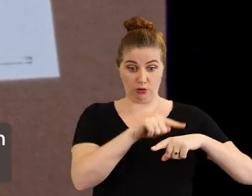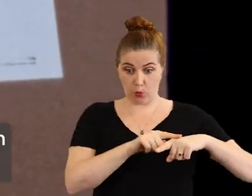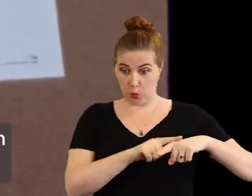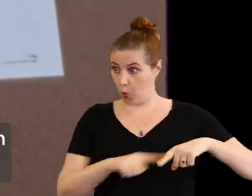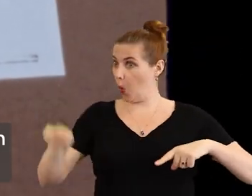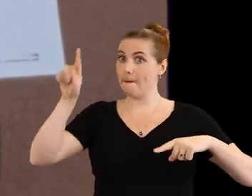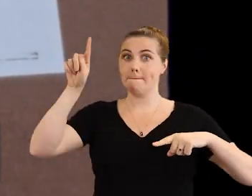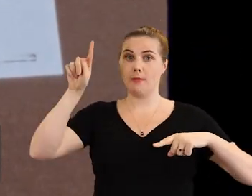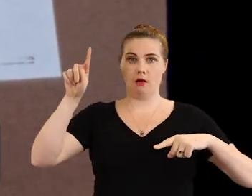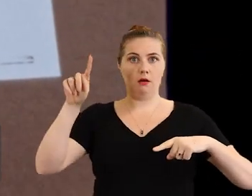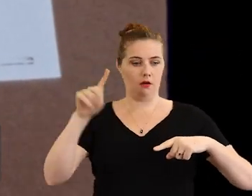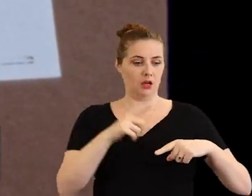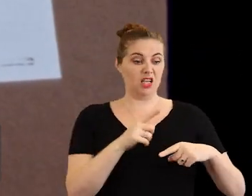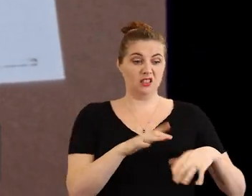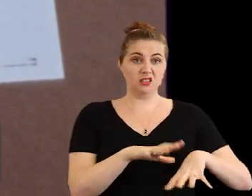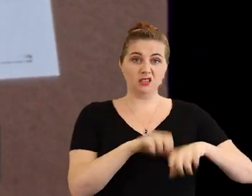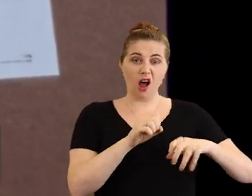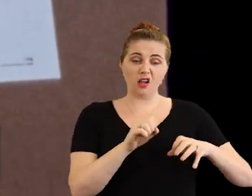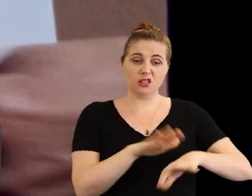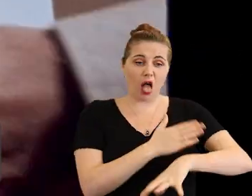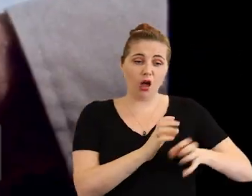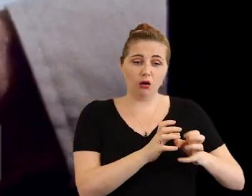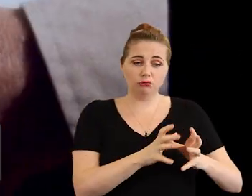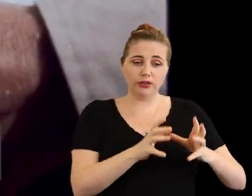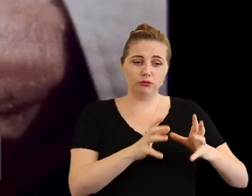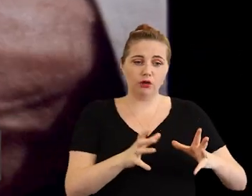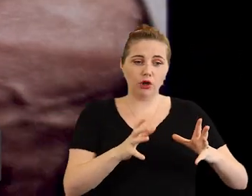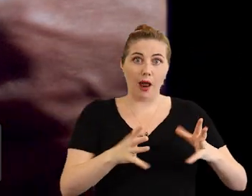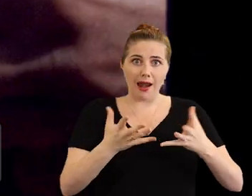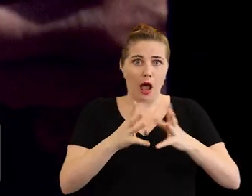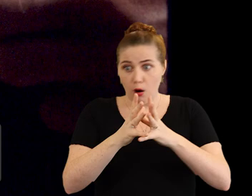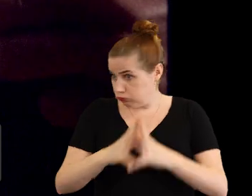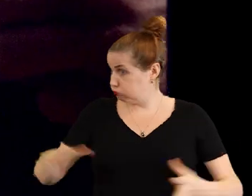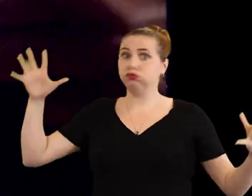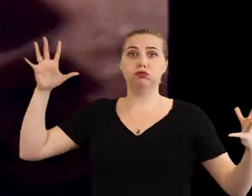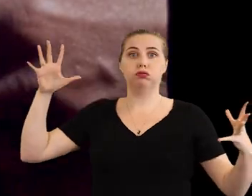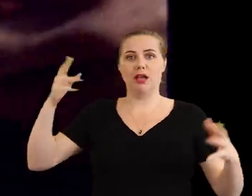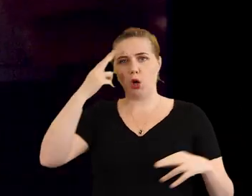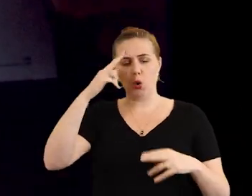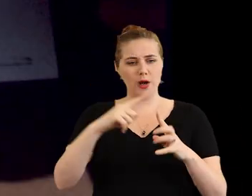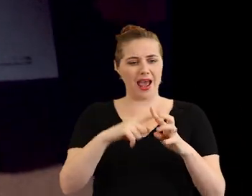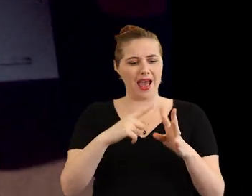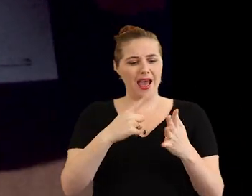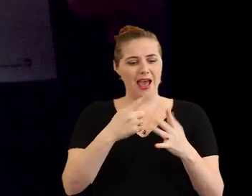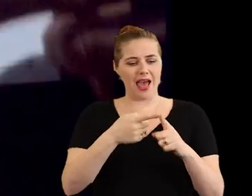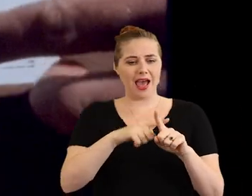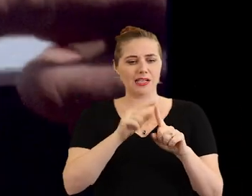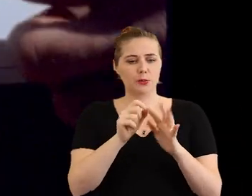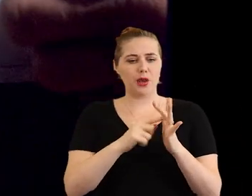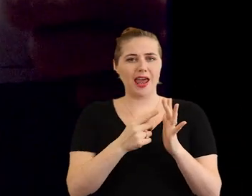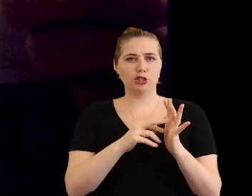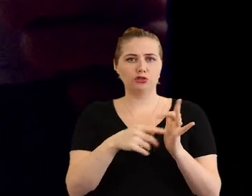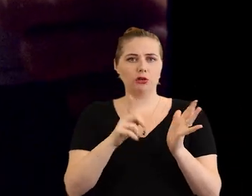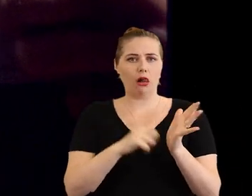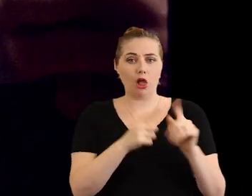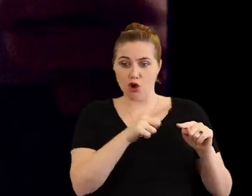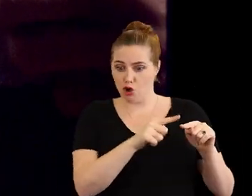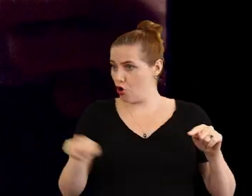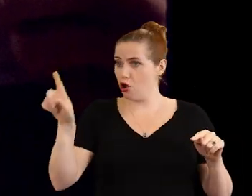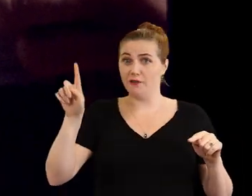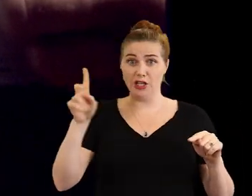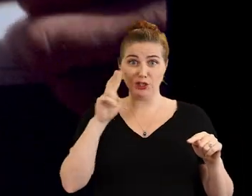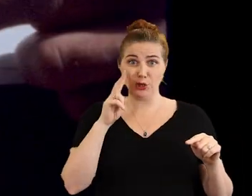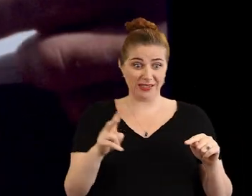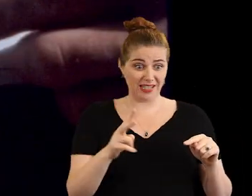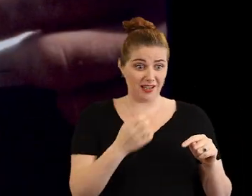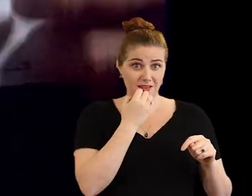carbon dioxide in the atmosphere during this century. And as you can see, it's a rapid rate of increase. It's called an exponential curve. And the rate of